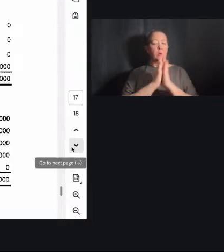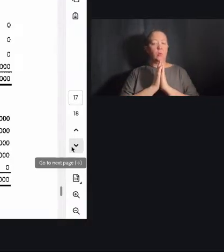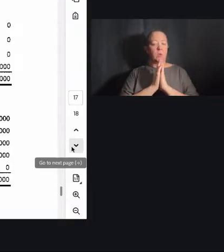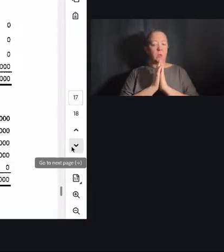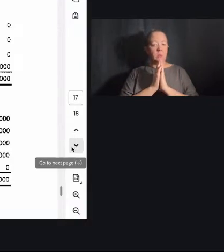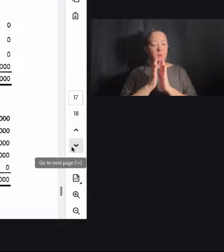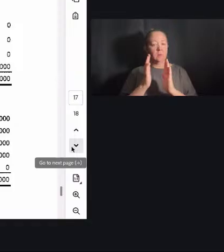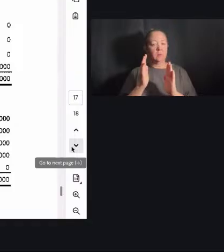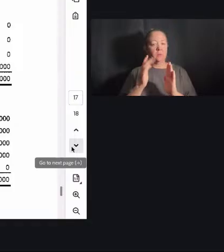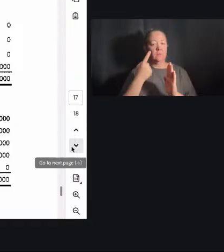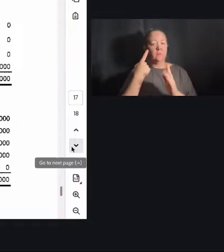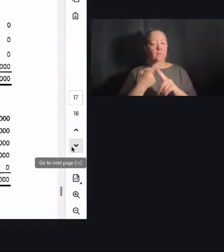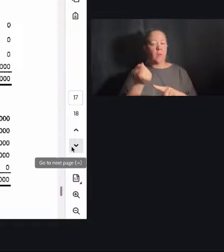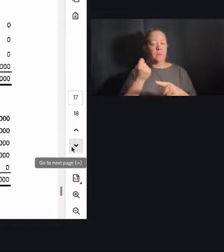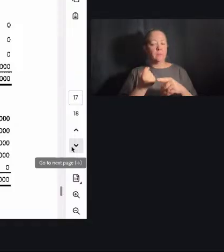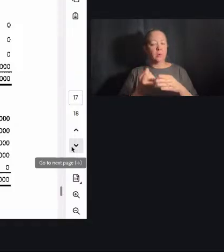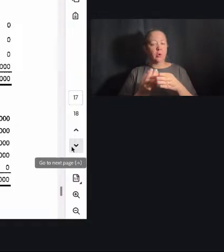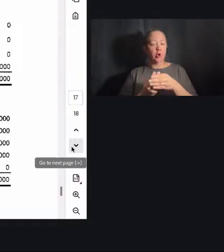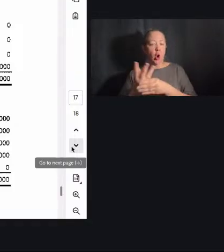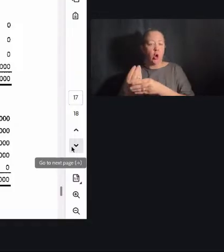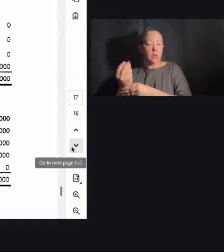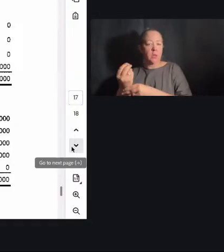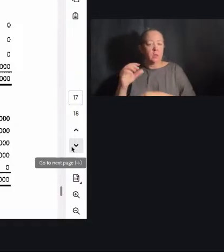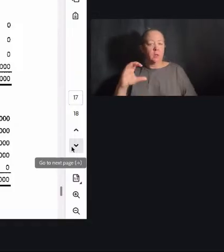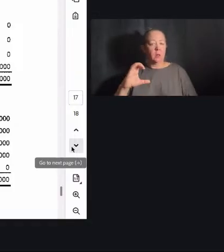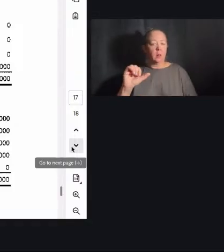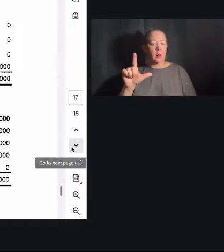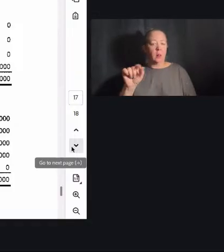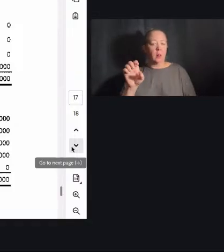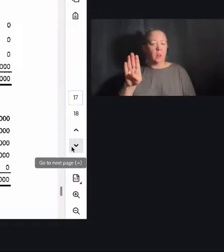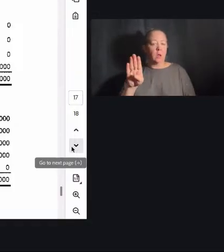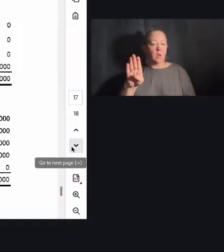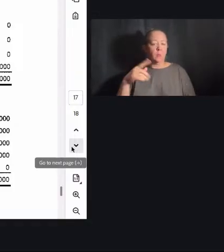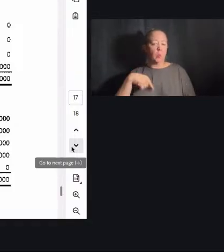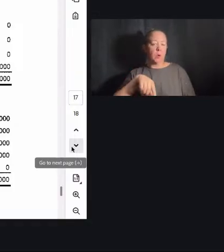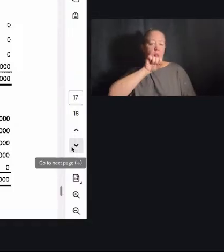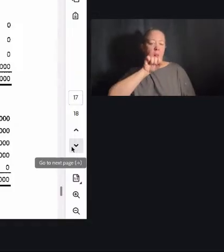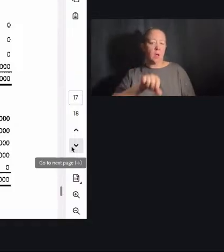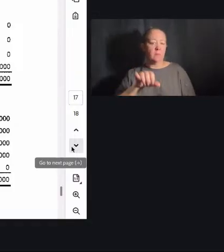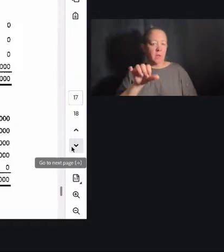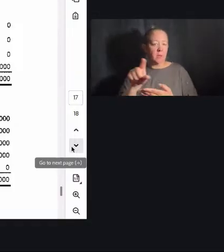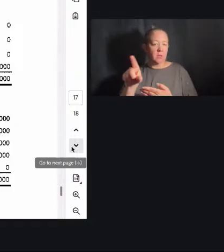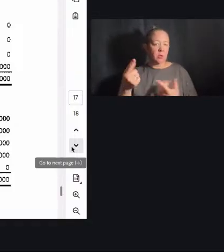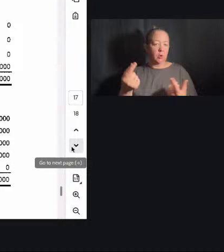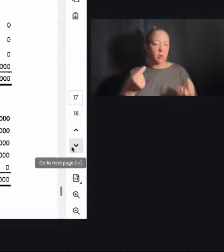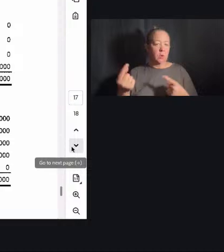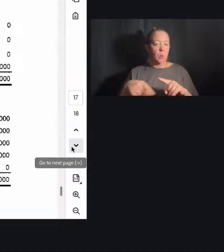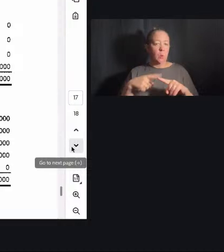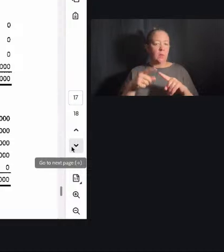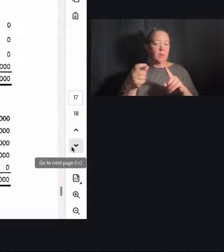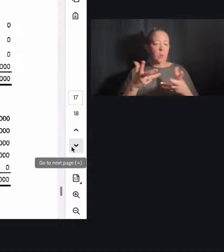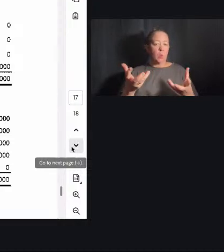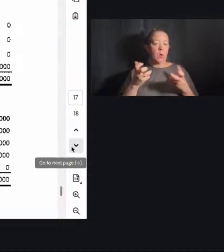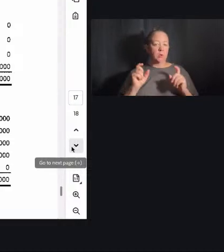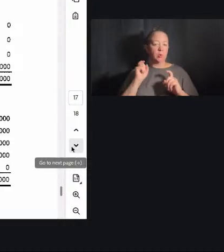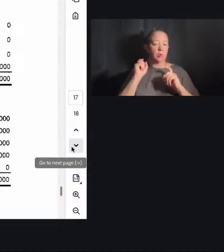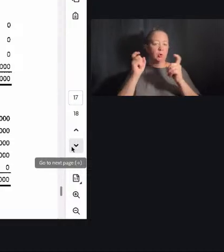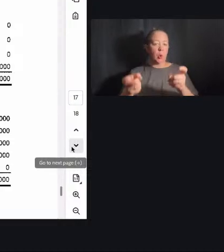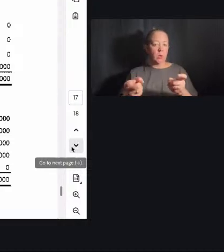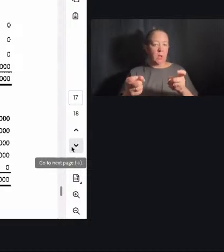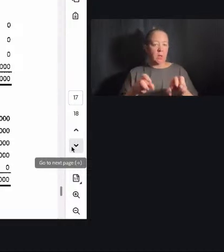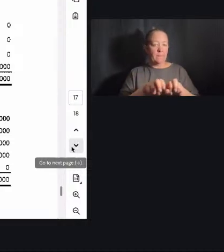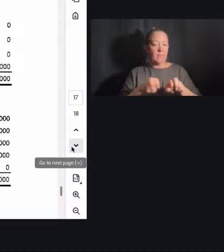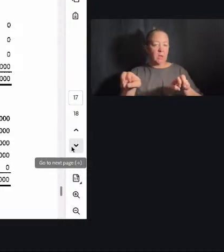the garden club, which they love to do, and we love that they do it, wants to donate a bench, I think